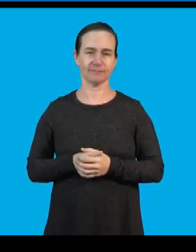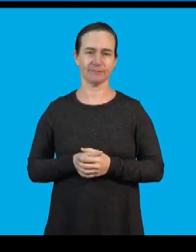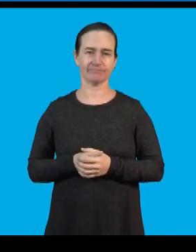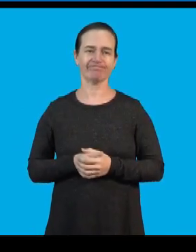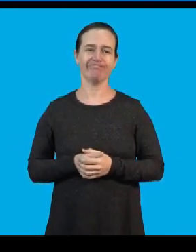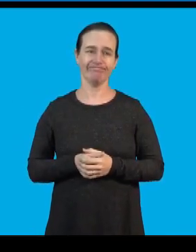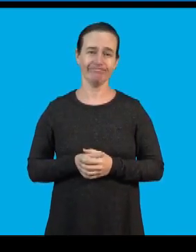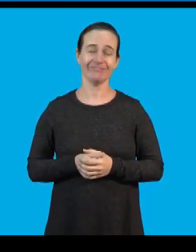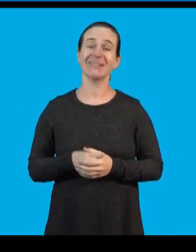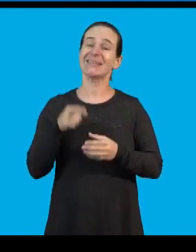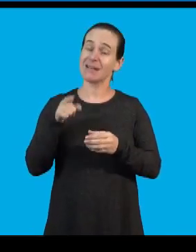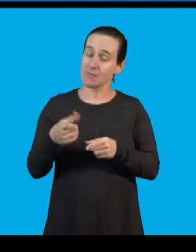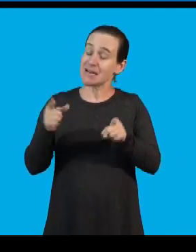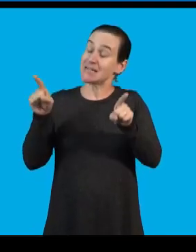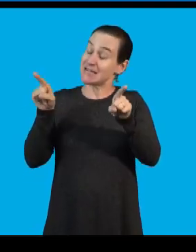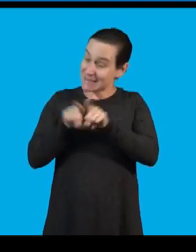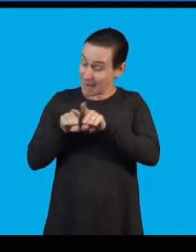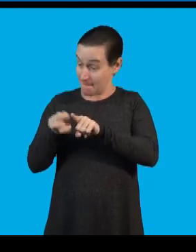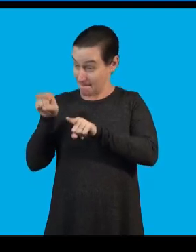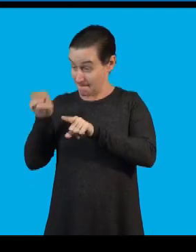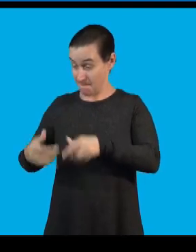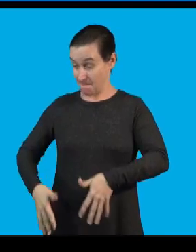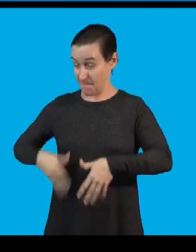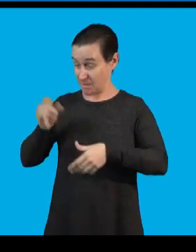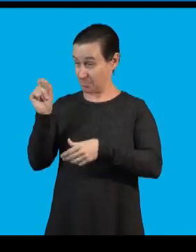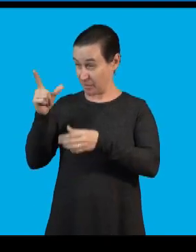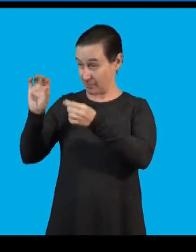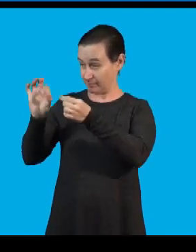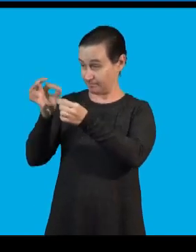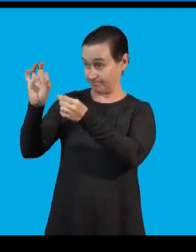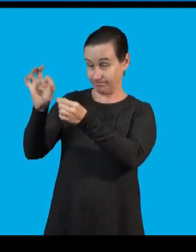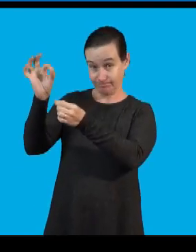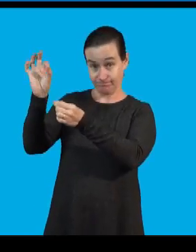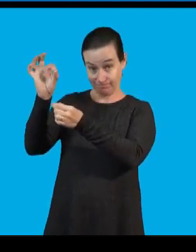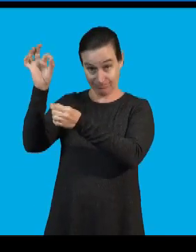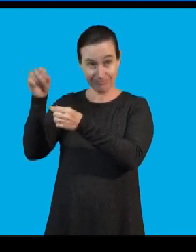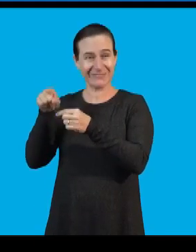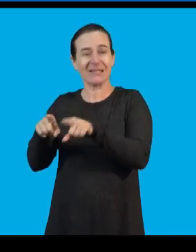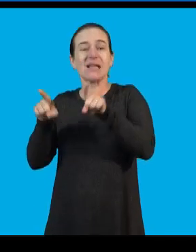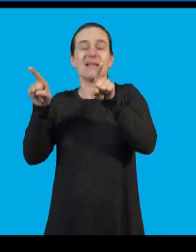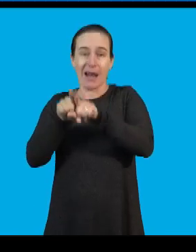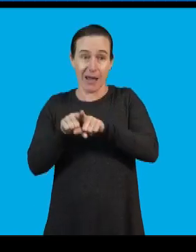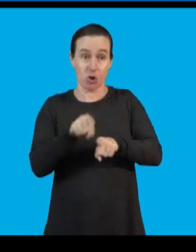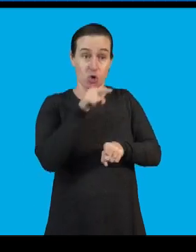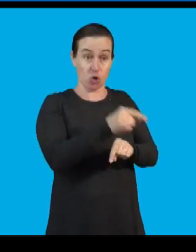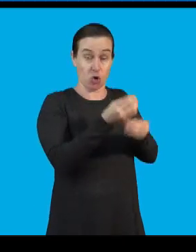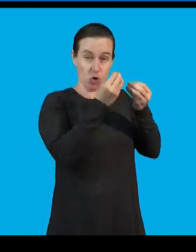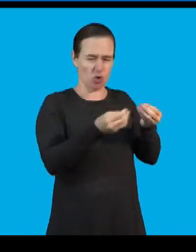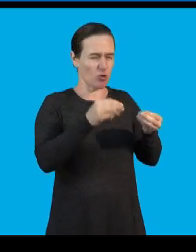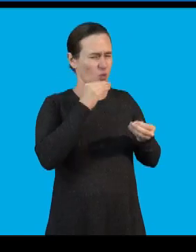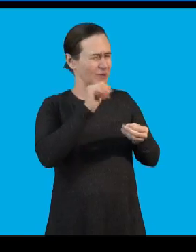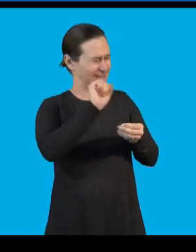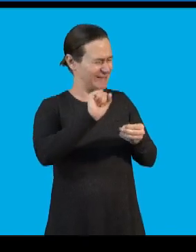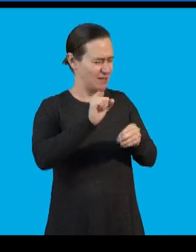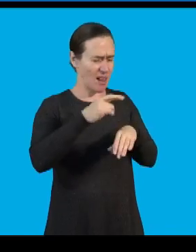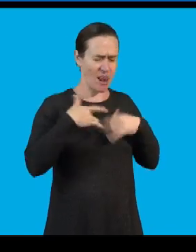response says. In the same way, or similarly, or just like, all right, children who